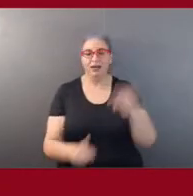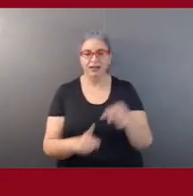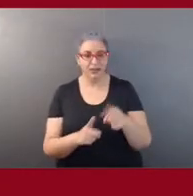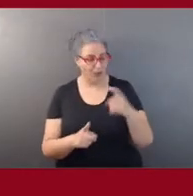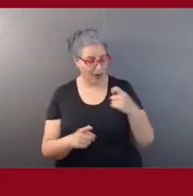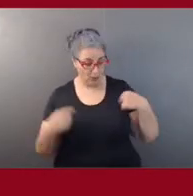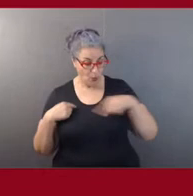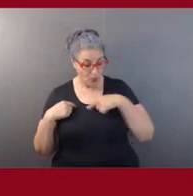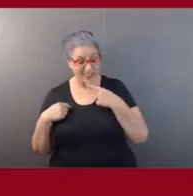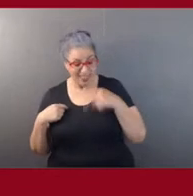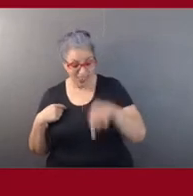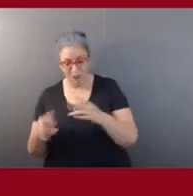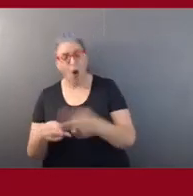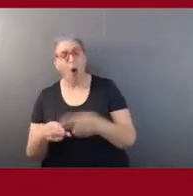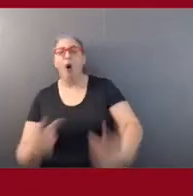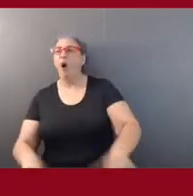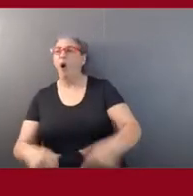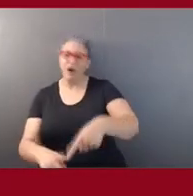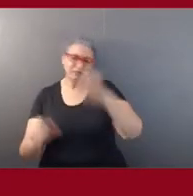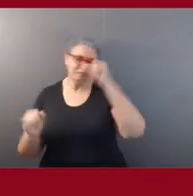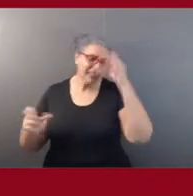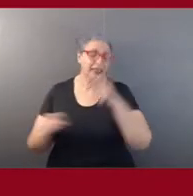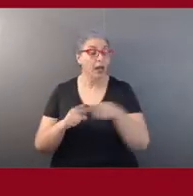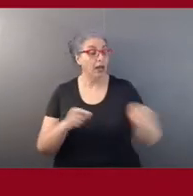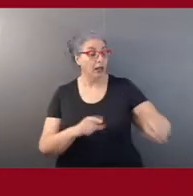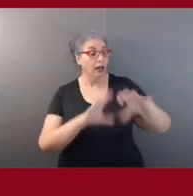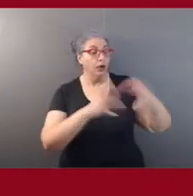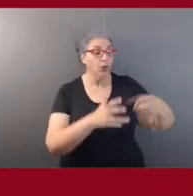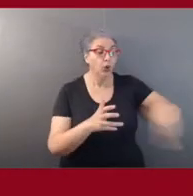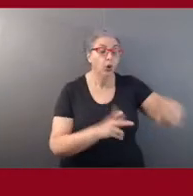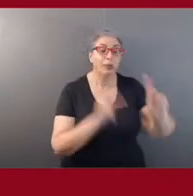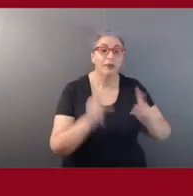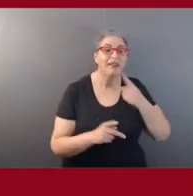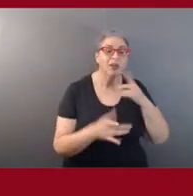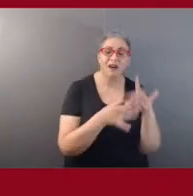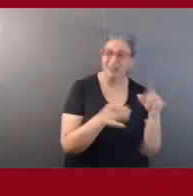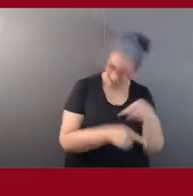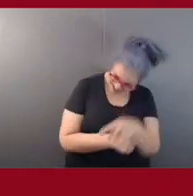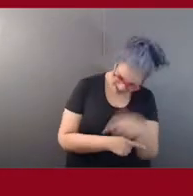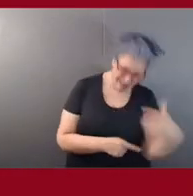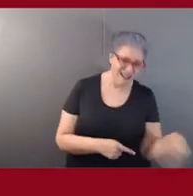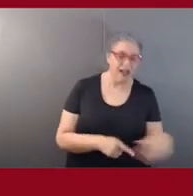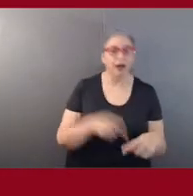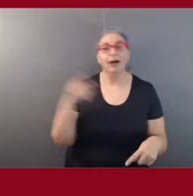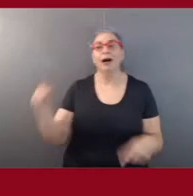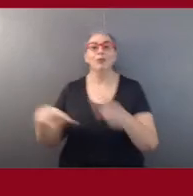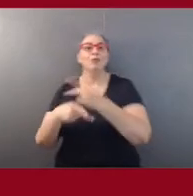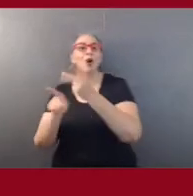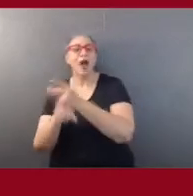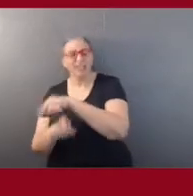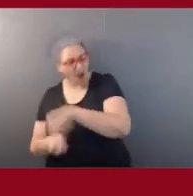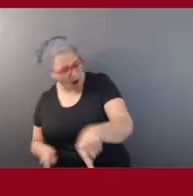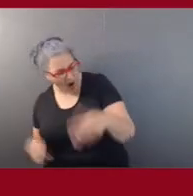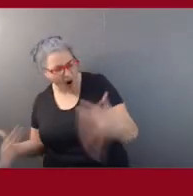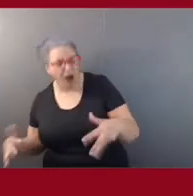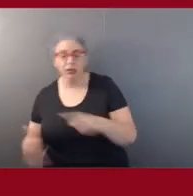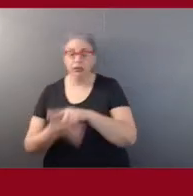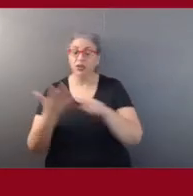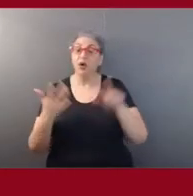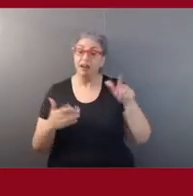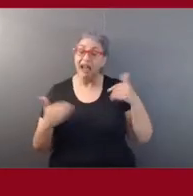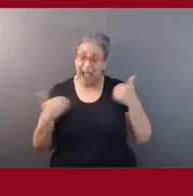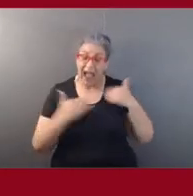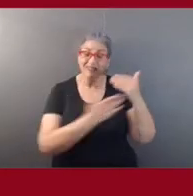production designer is also saying their name, because that's really how these things kind of work. So it's like those are lists, you know, lists and databases